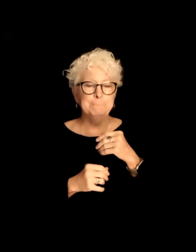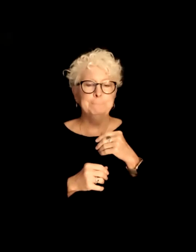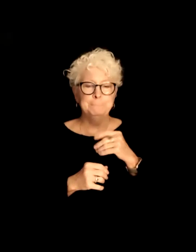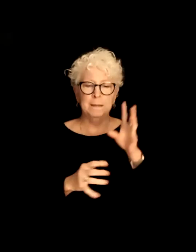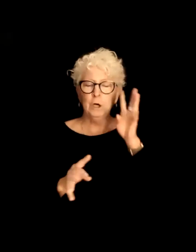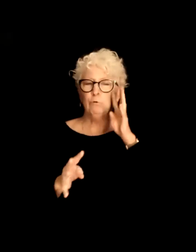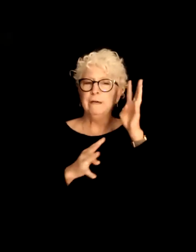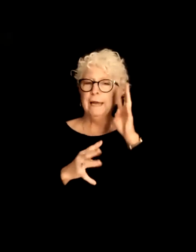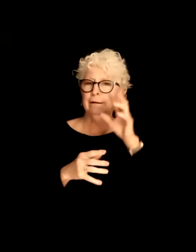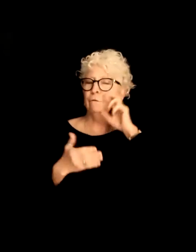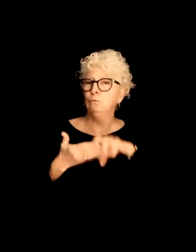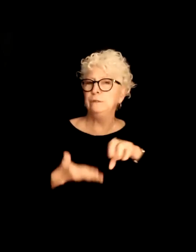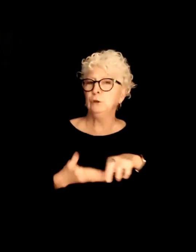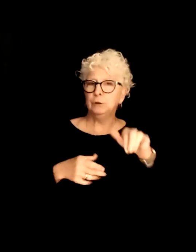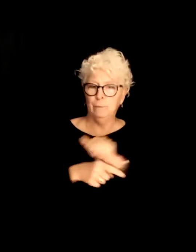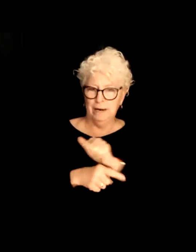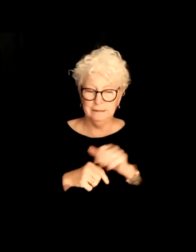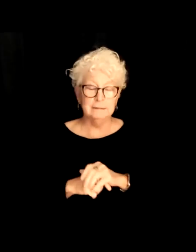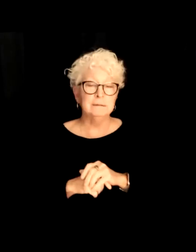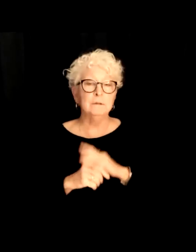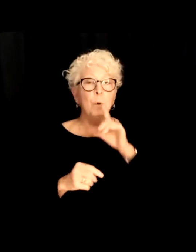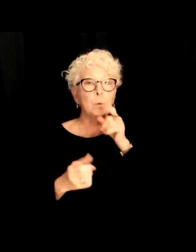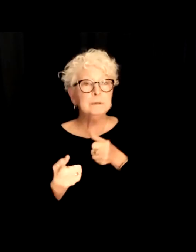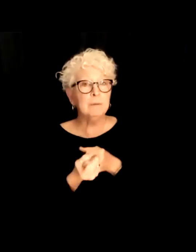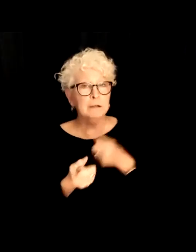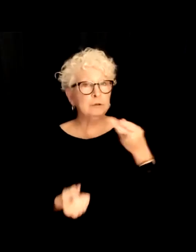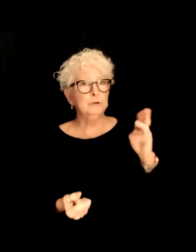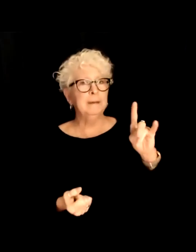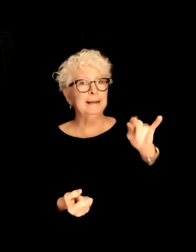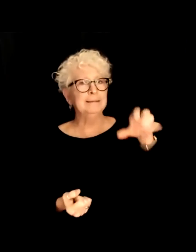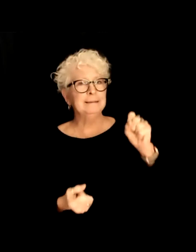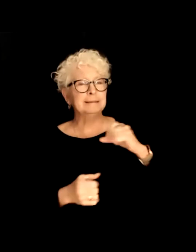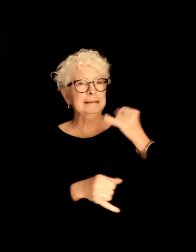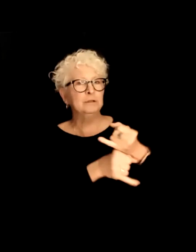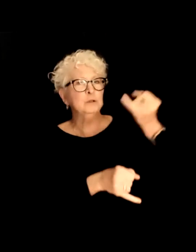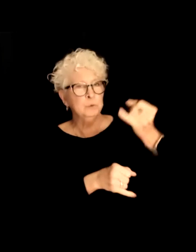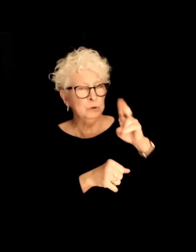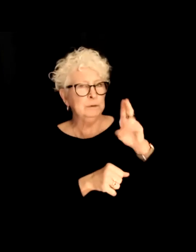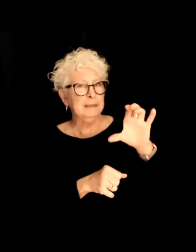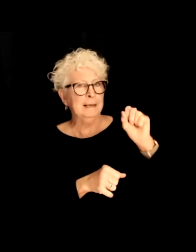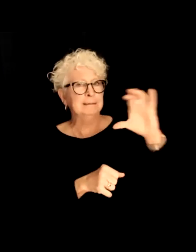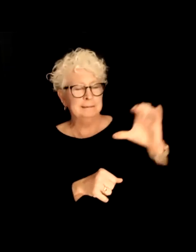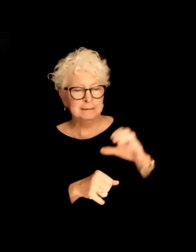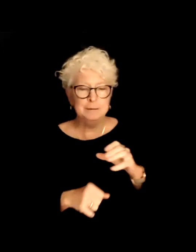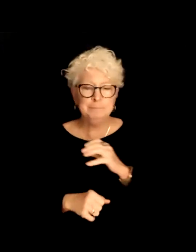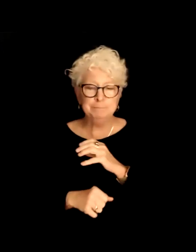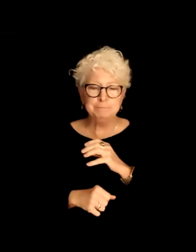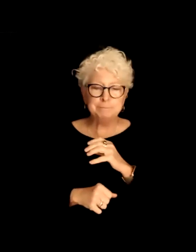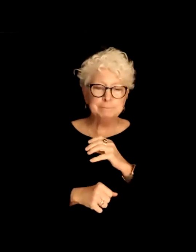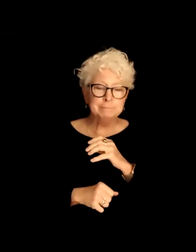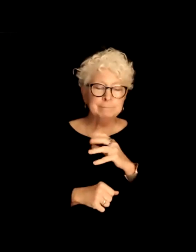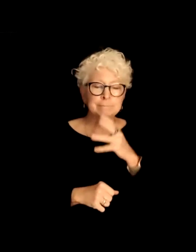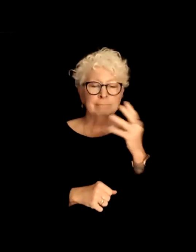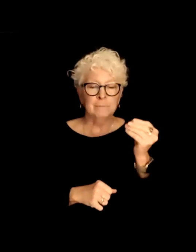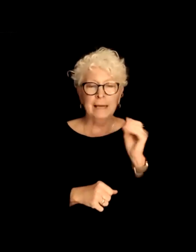by the Humanities Institute at UC Santa Cruz and by the Institute for Social Transformation. And it's also part of our growing campus